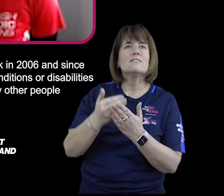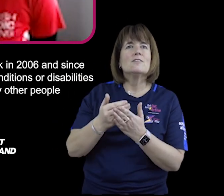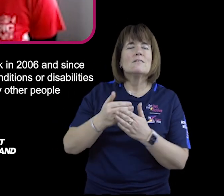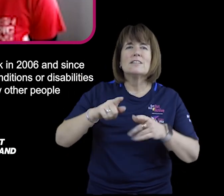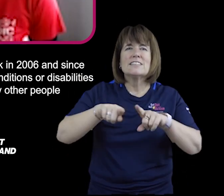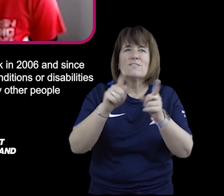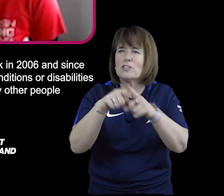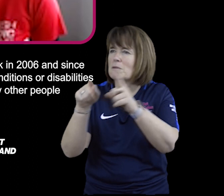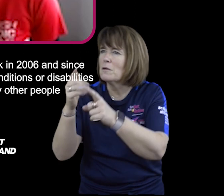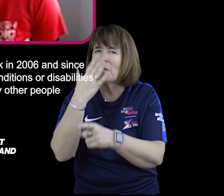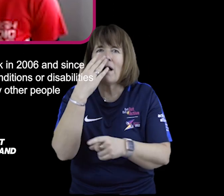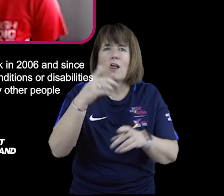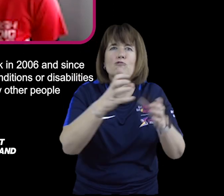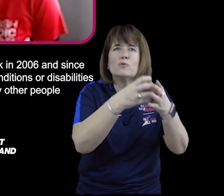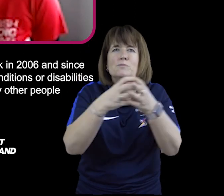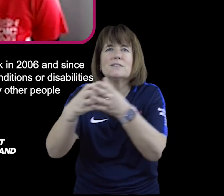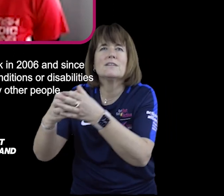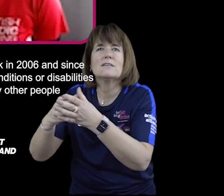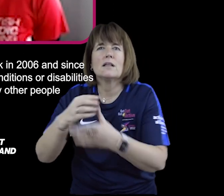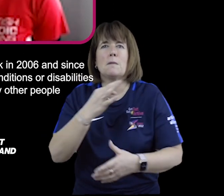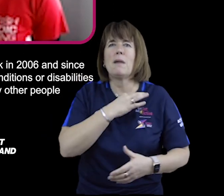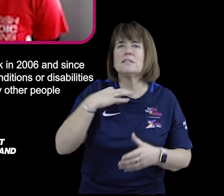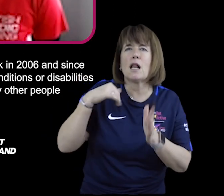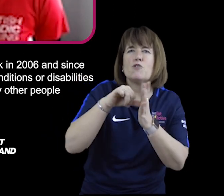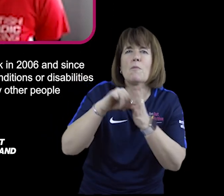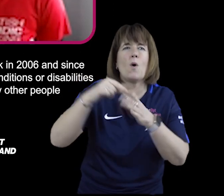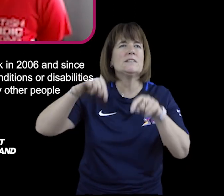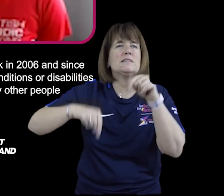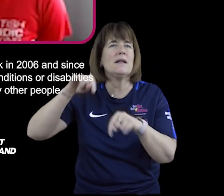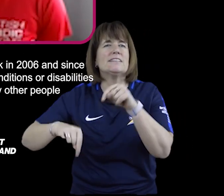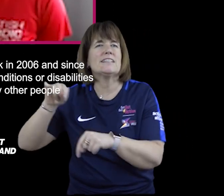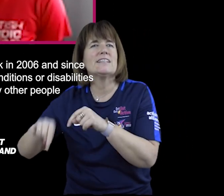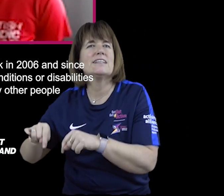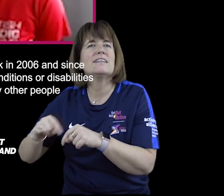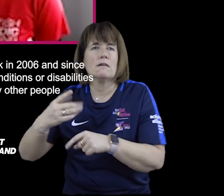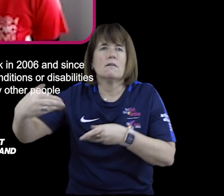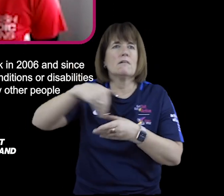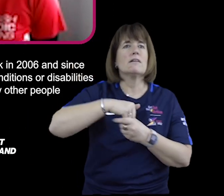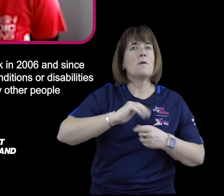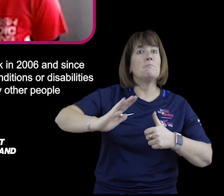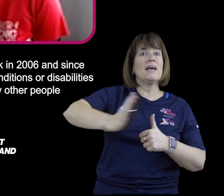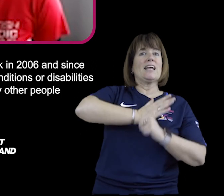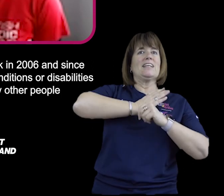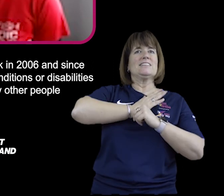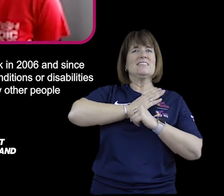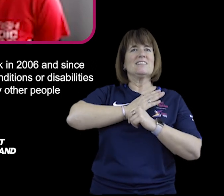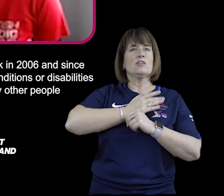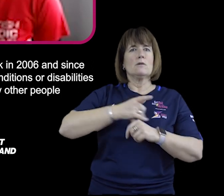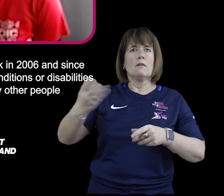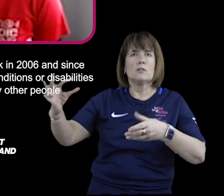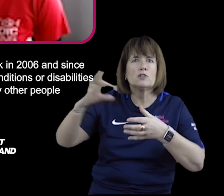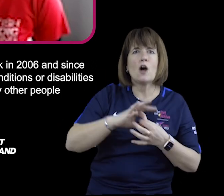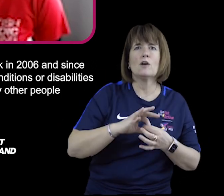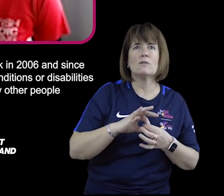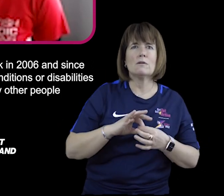since then, I've just seen so many different groups of people with different either long-term medical conditions or